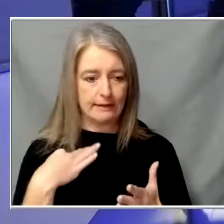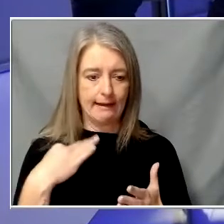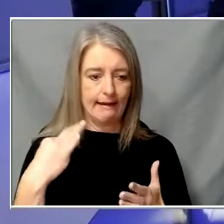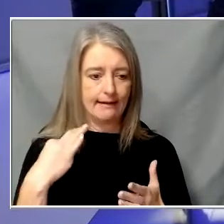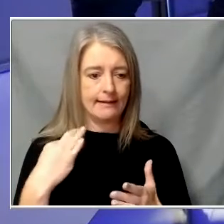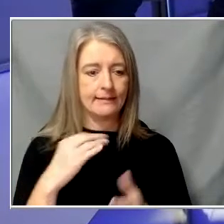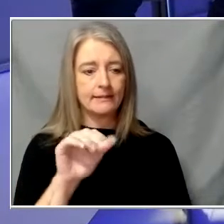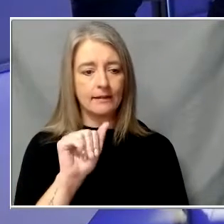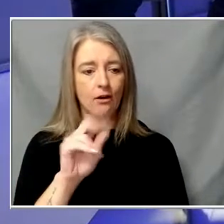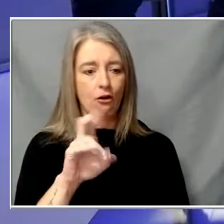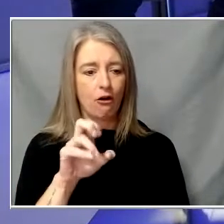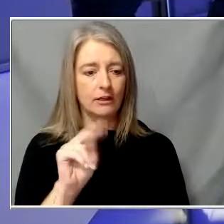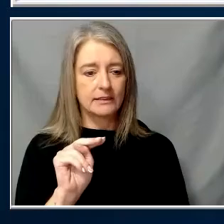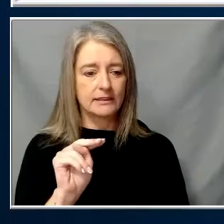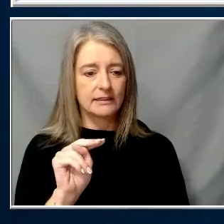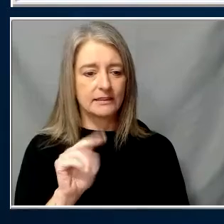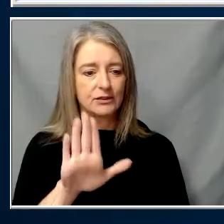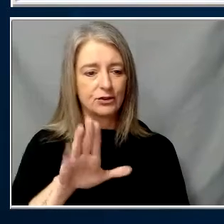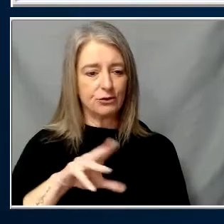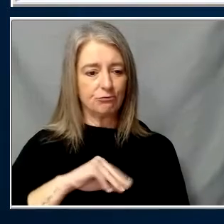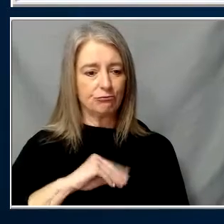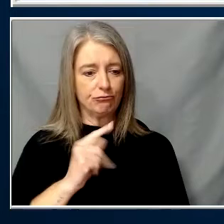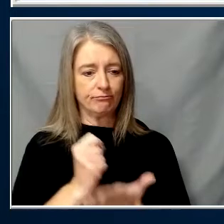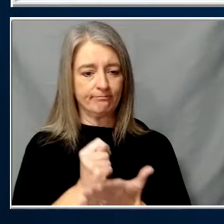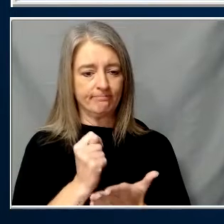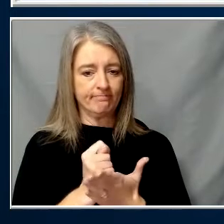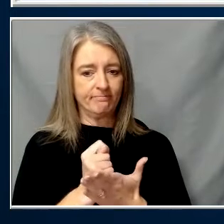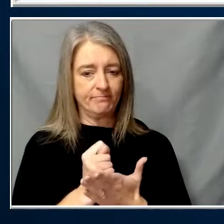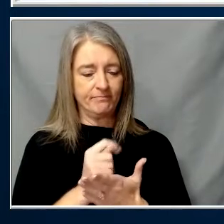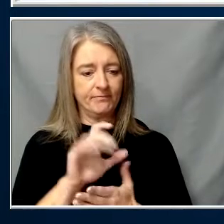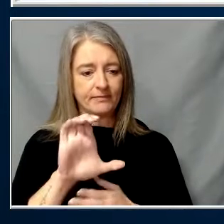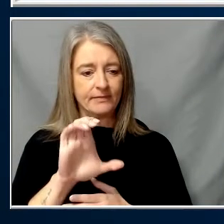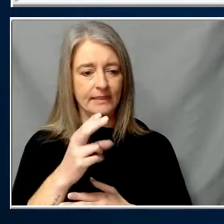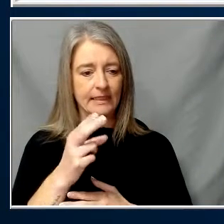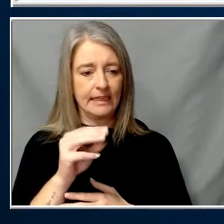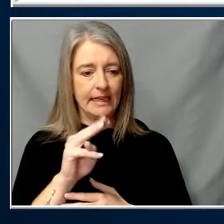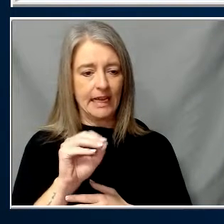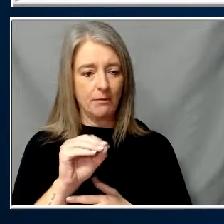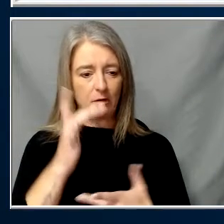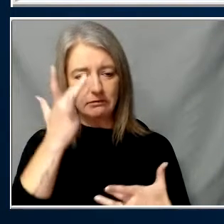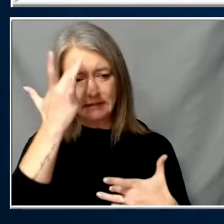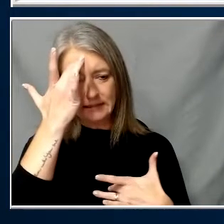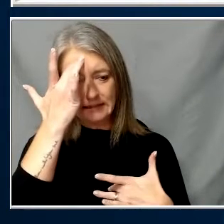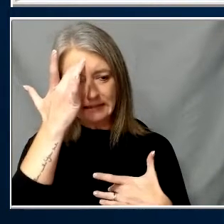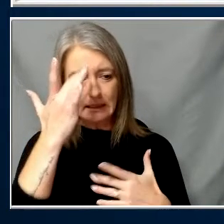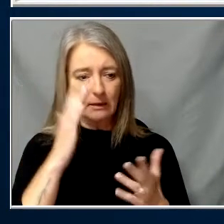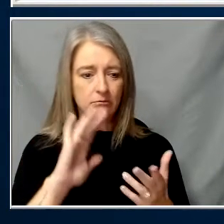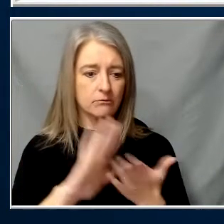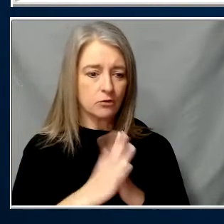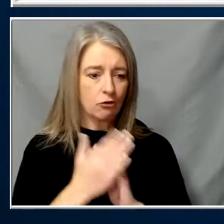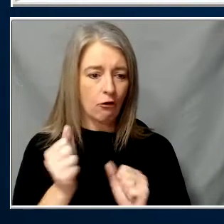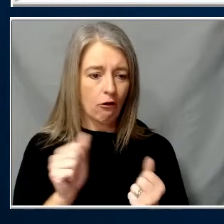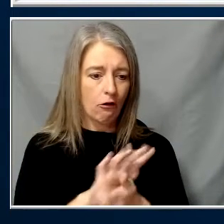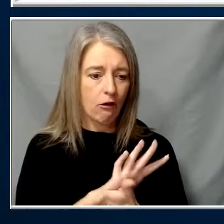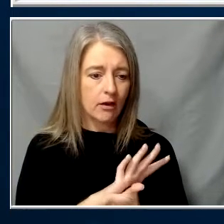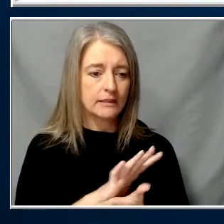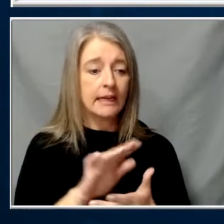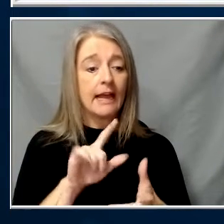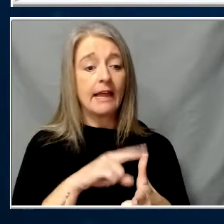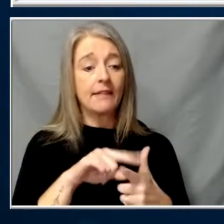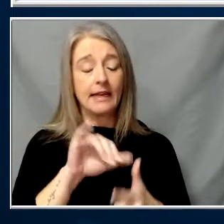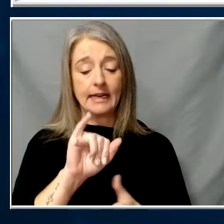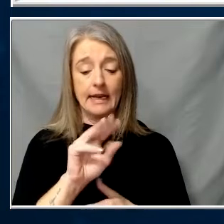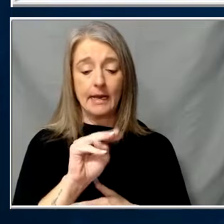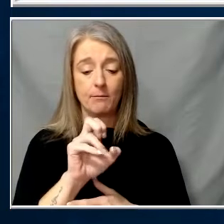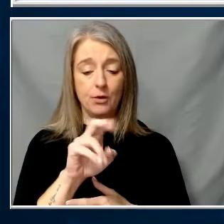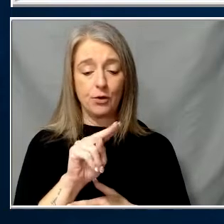here just to kind of talk about your own treatment, because chemotherapy made you very sick. You went on to immunotherapy, and then you went on to HIPEC.